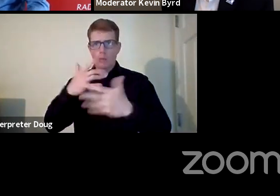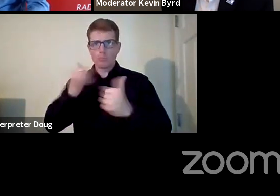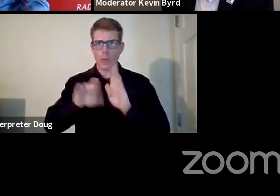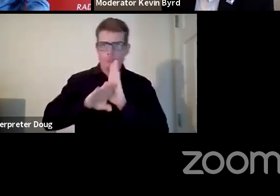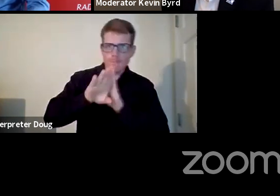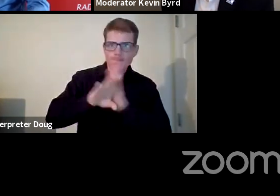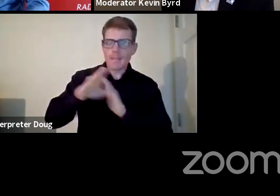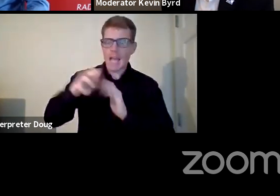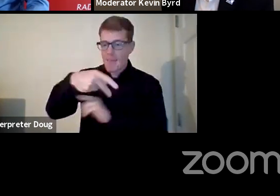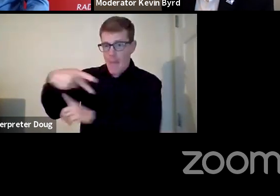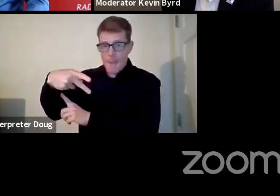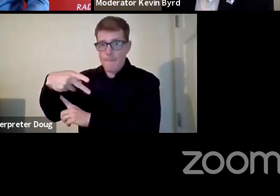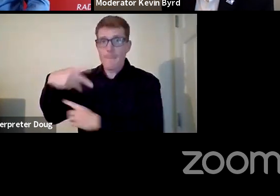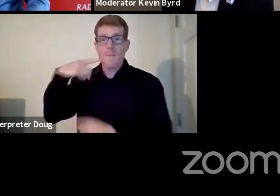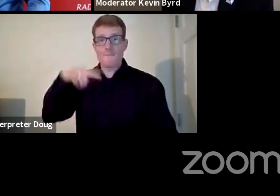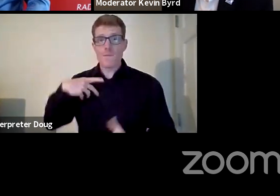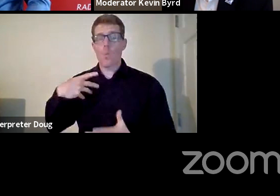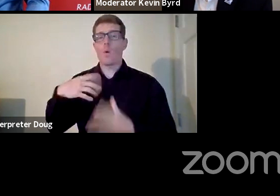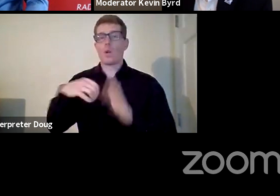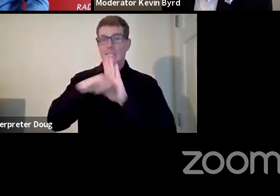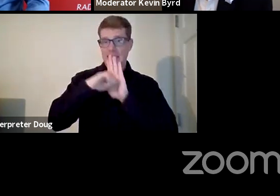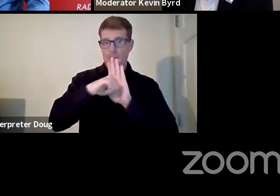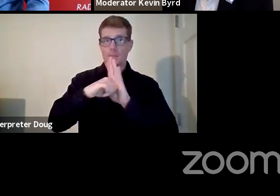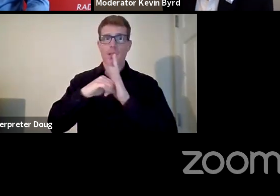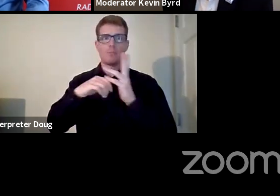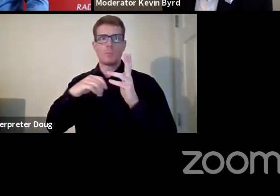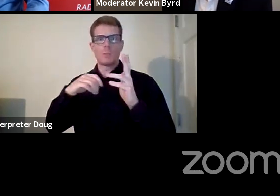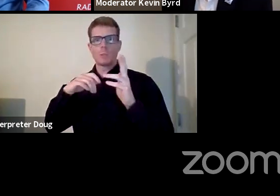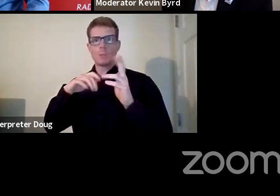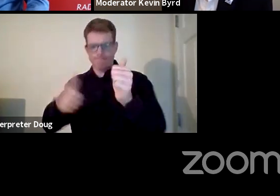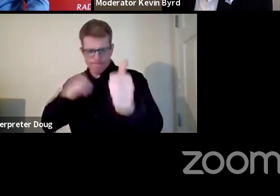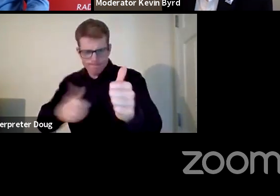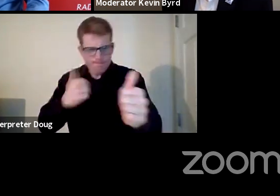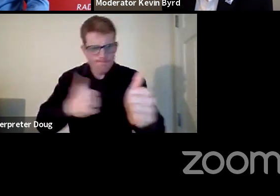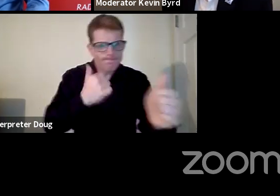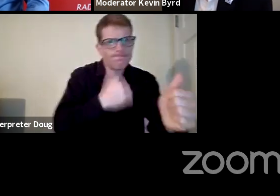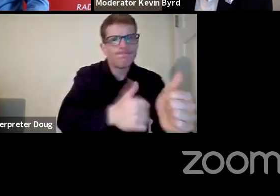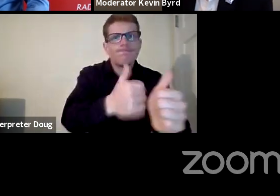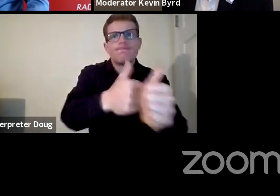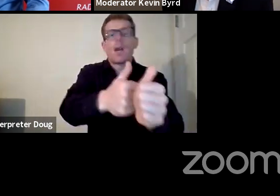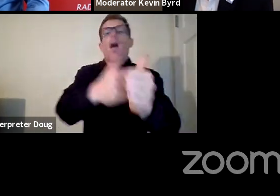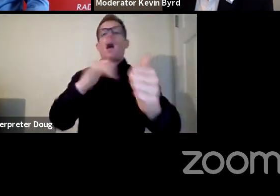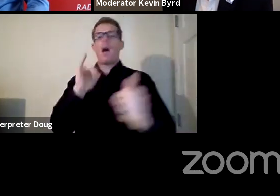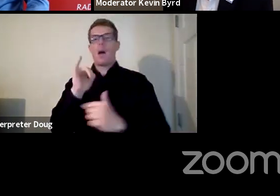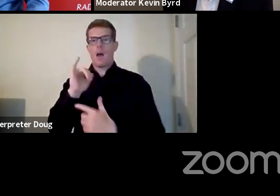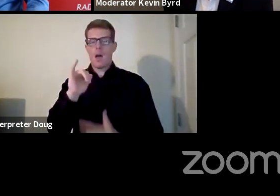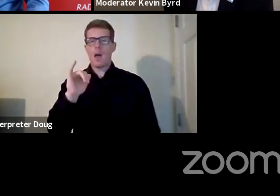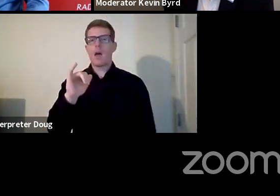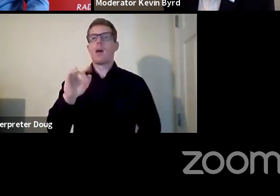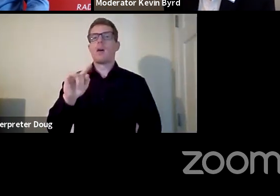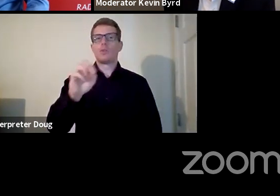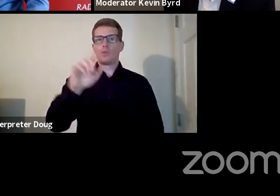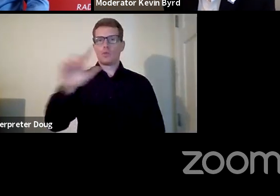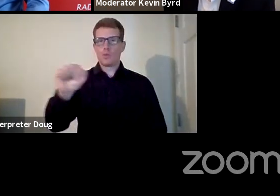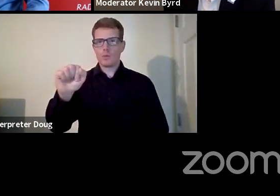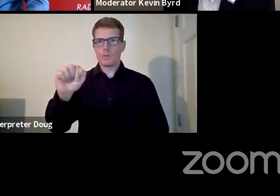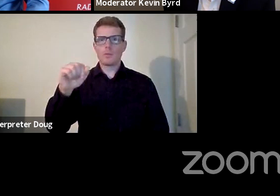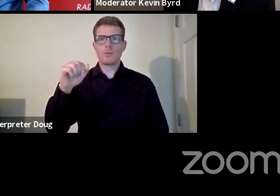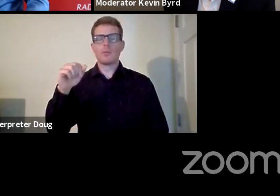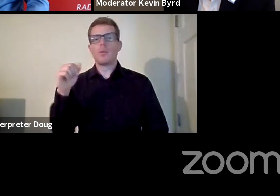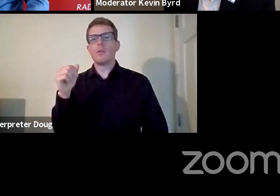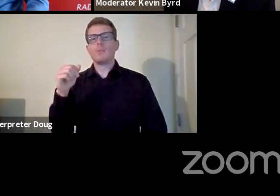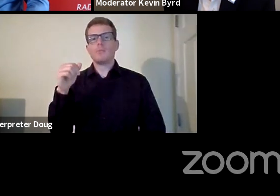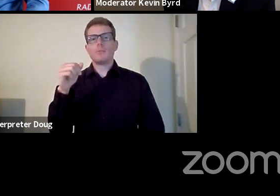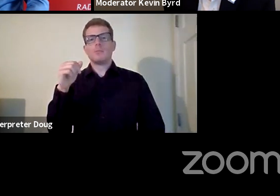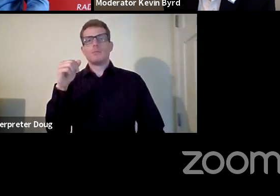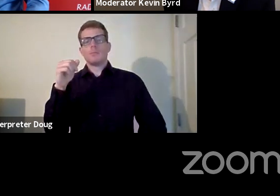symptomatic tracing tools and the contact tracing that we think will be useful. It's all evolving very quickly. We've got a lot of